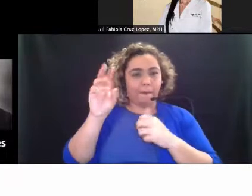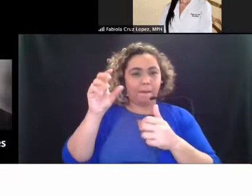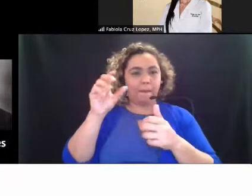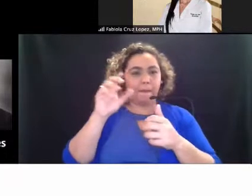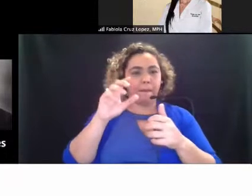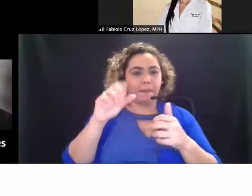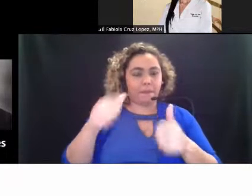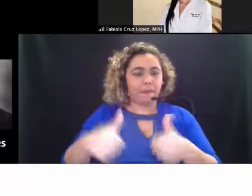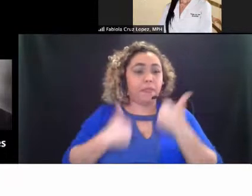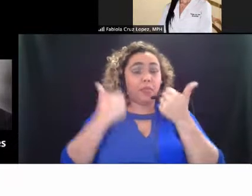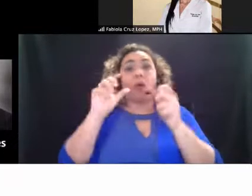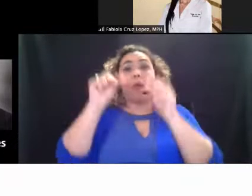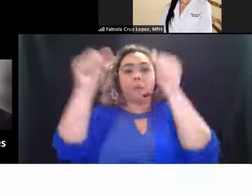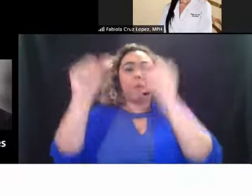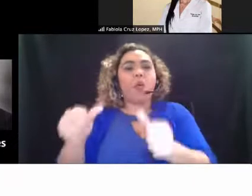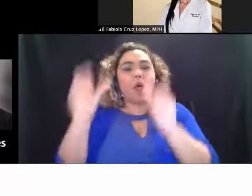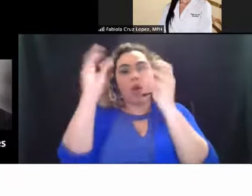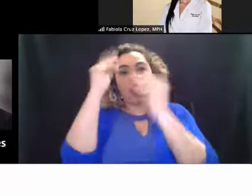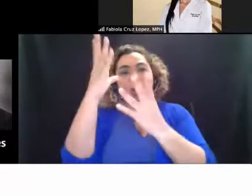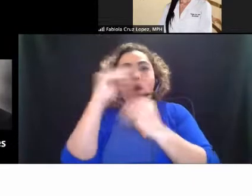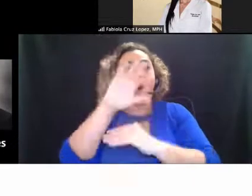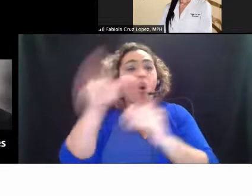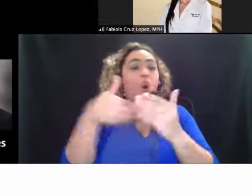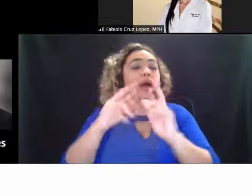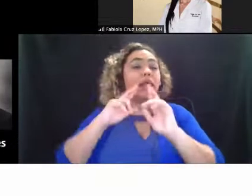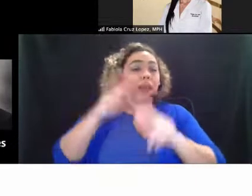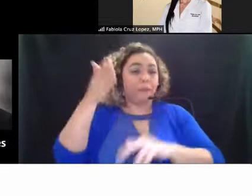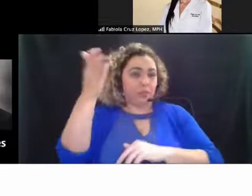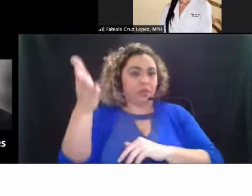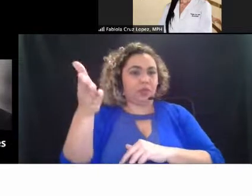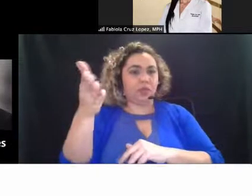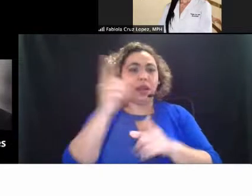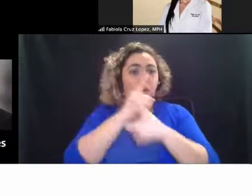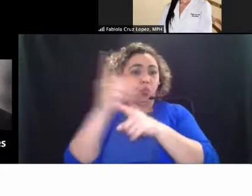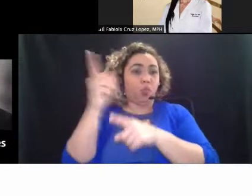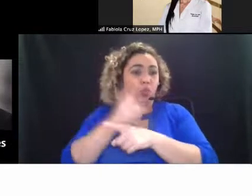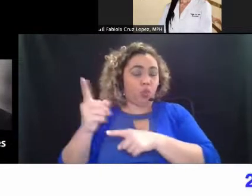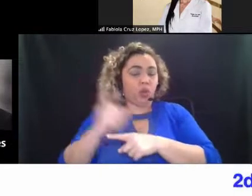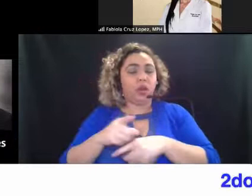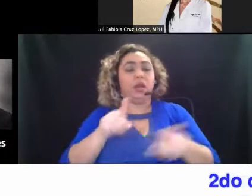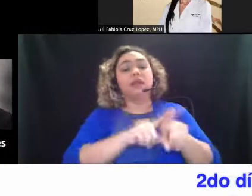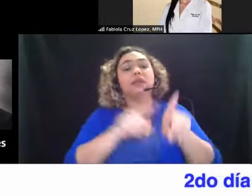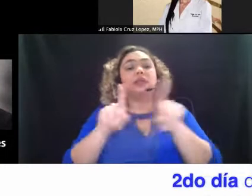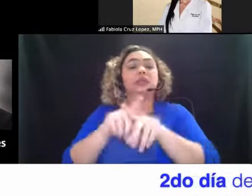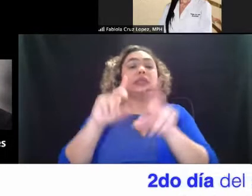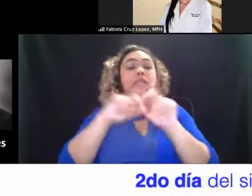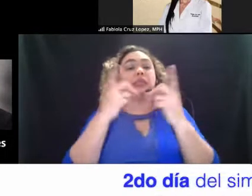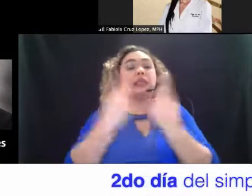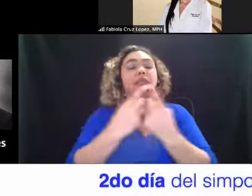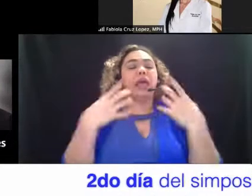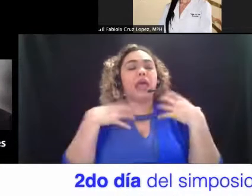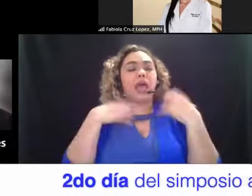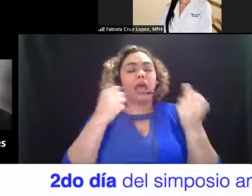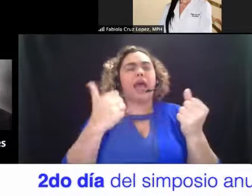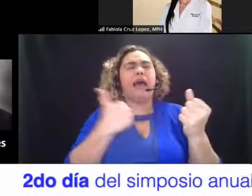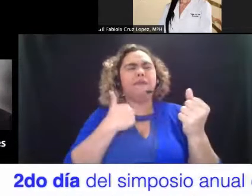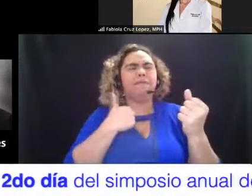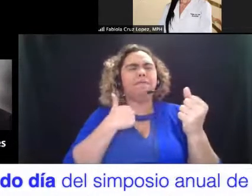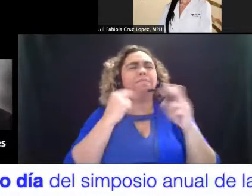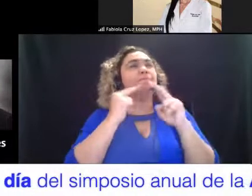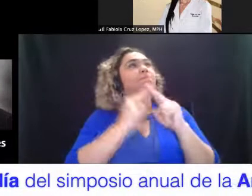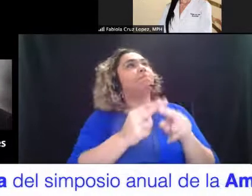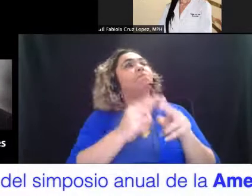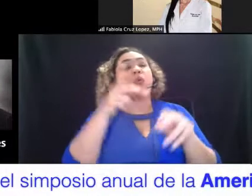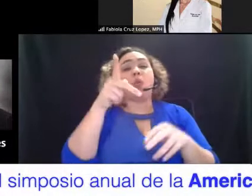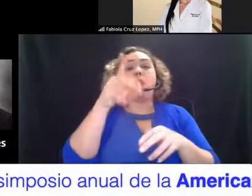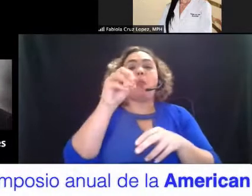are posting all the reports weekly. Also, the Department of Health have the